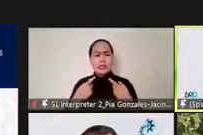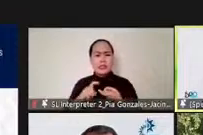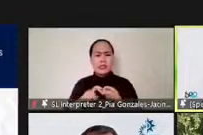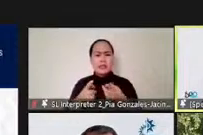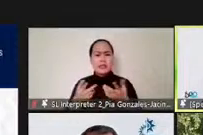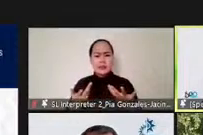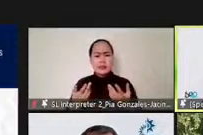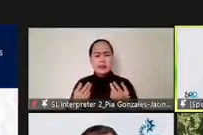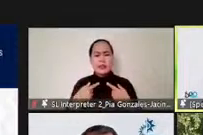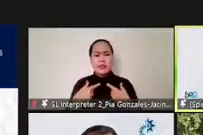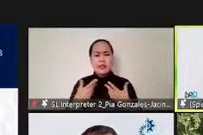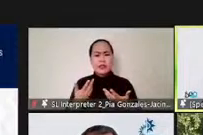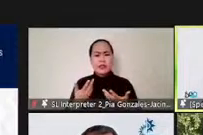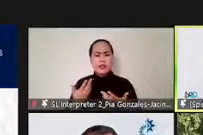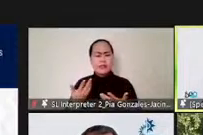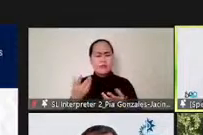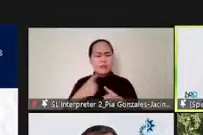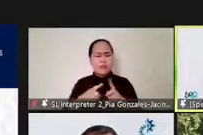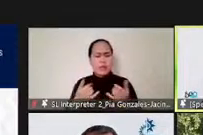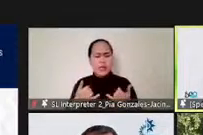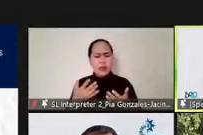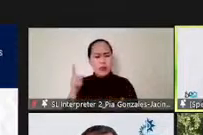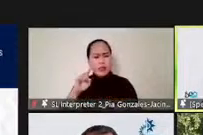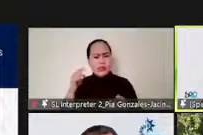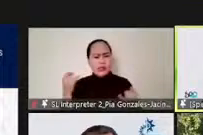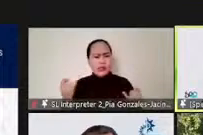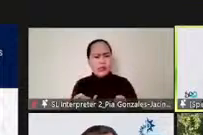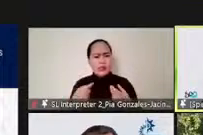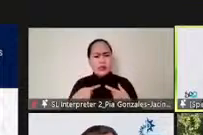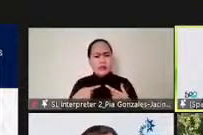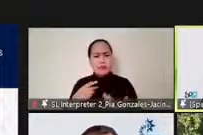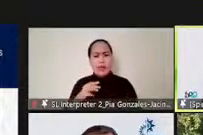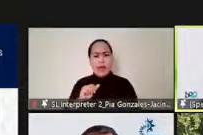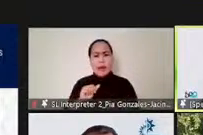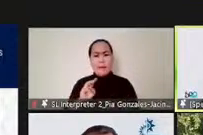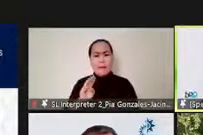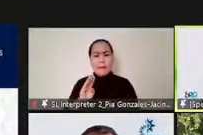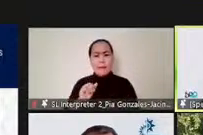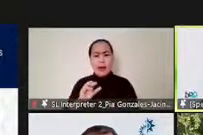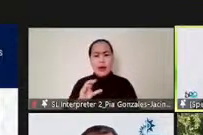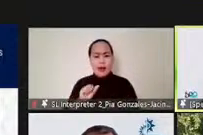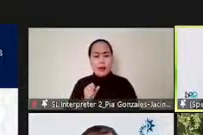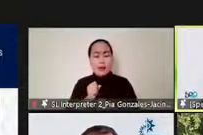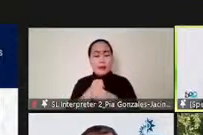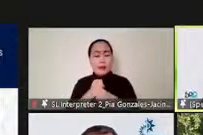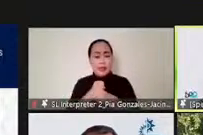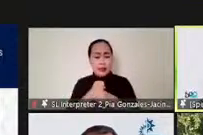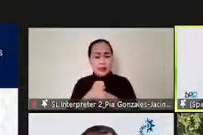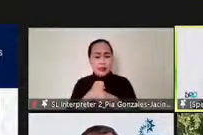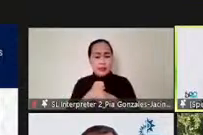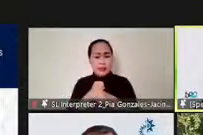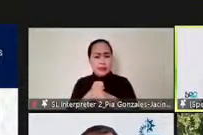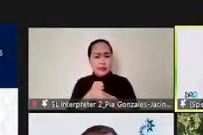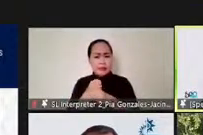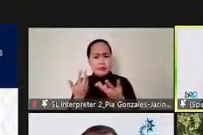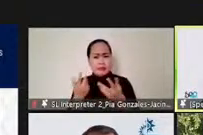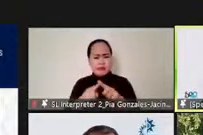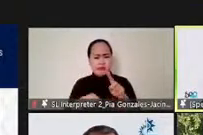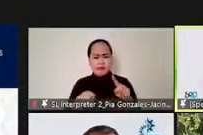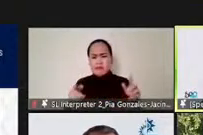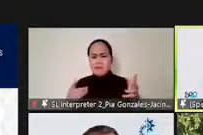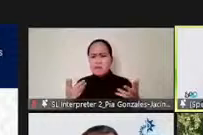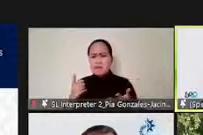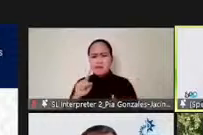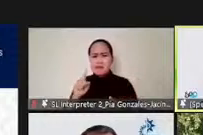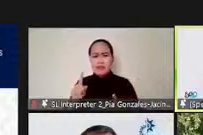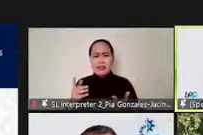that it is made of abaca. By the way, we discovered we have the red variety of abaca. So this is just a common pala from